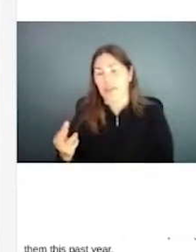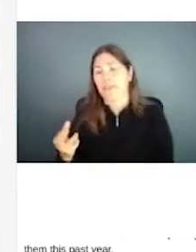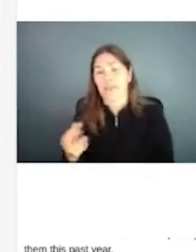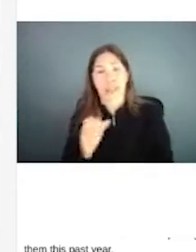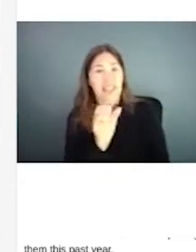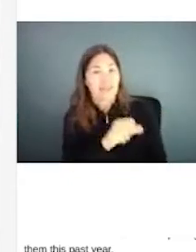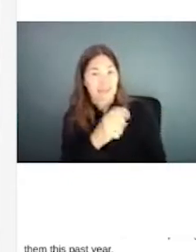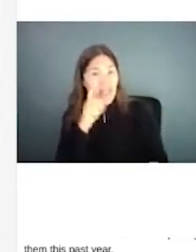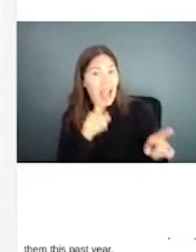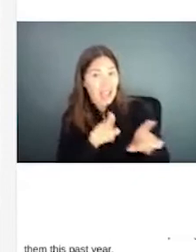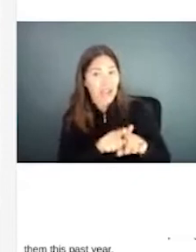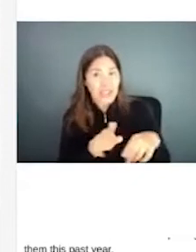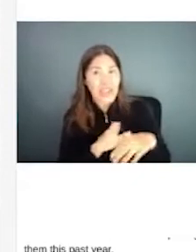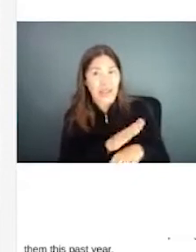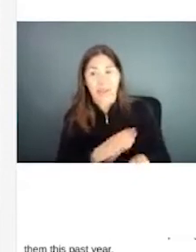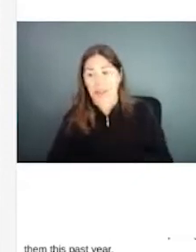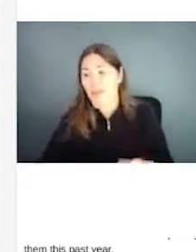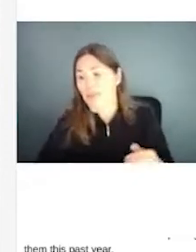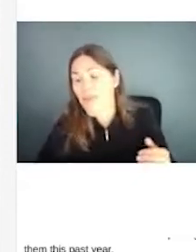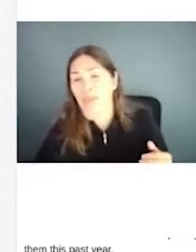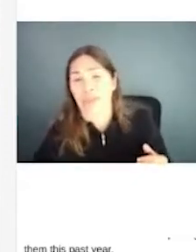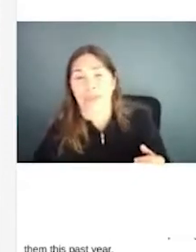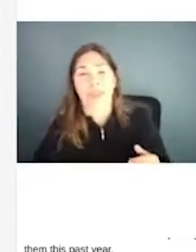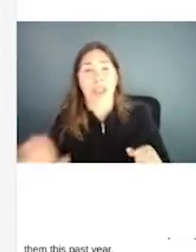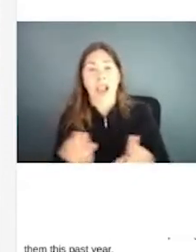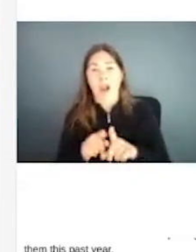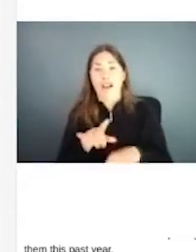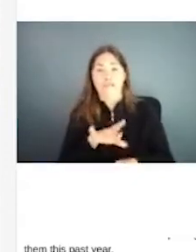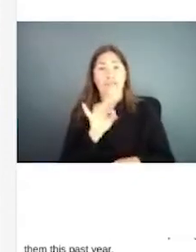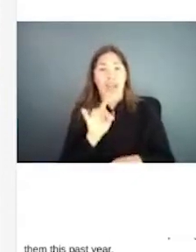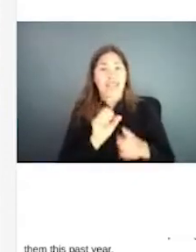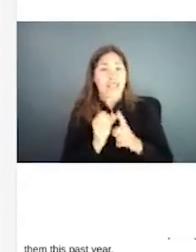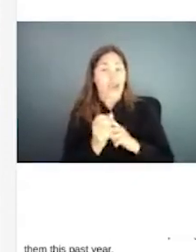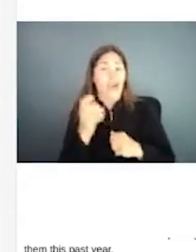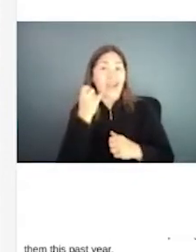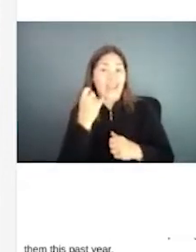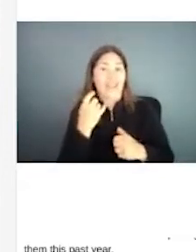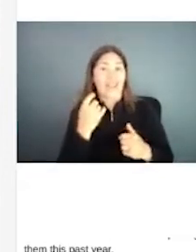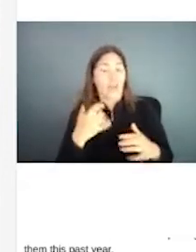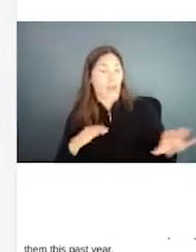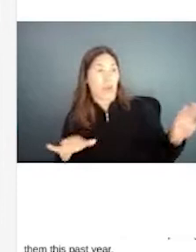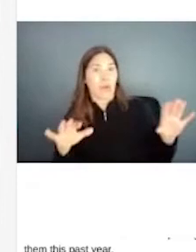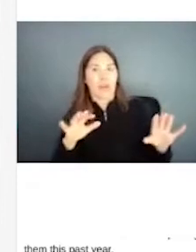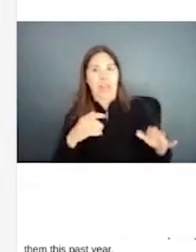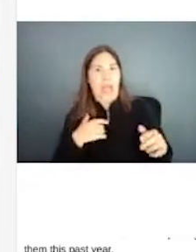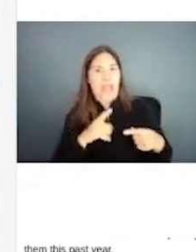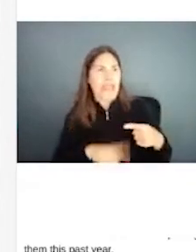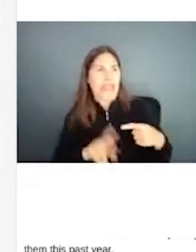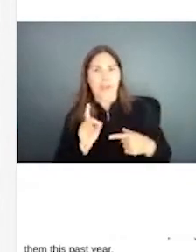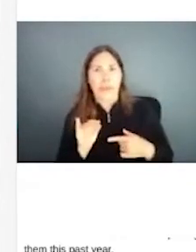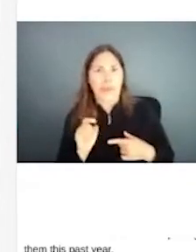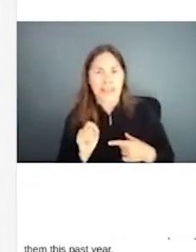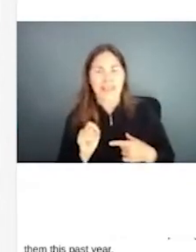Yeah, I agree completely. And I frequently also find myself in the situation where if it does get to me and I can't do it,